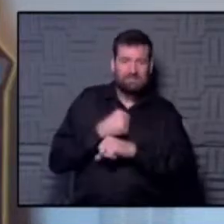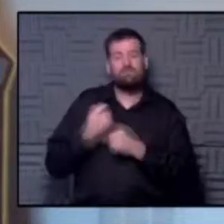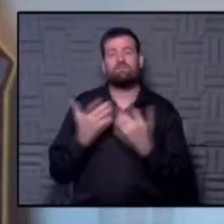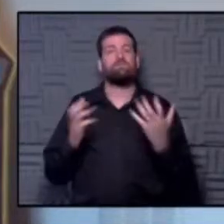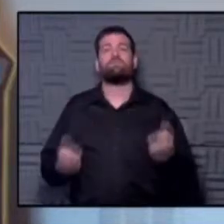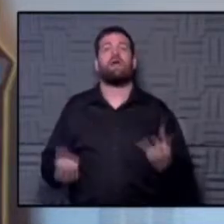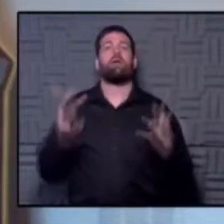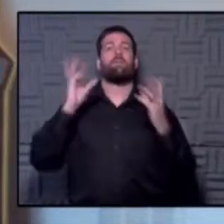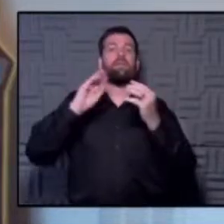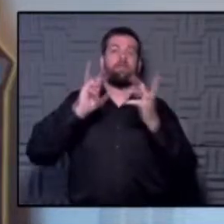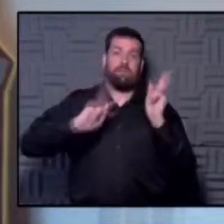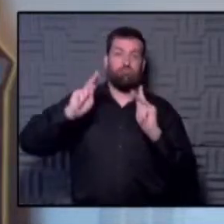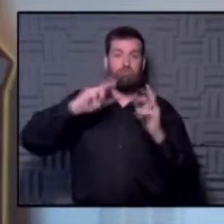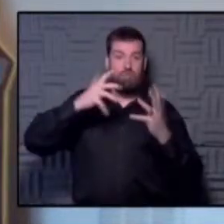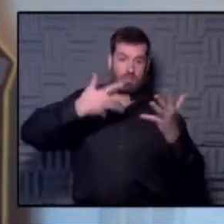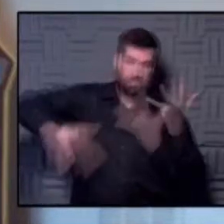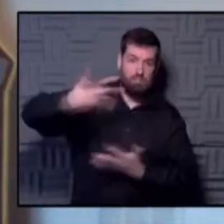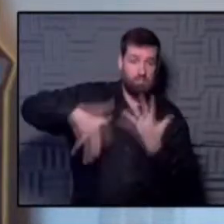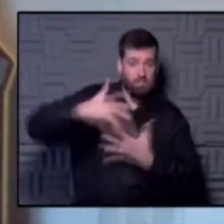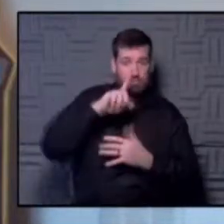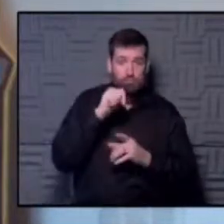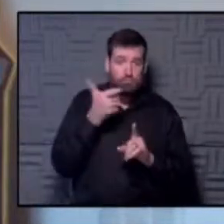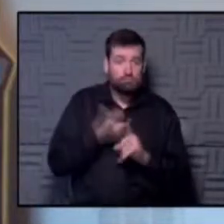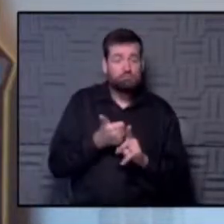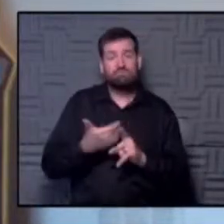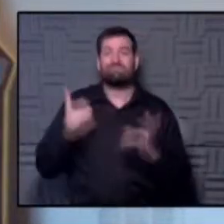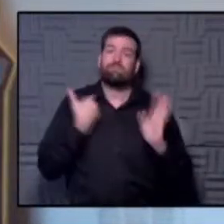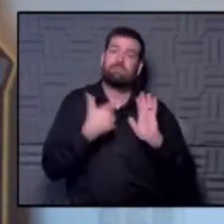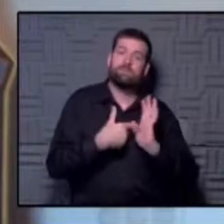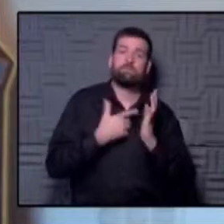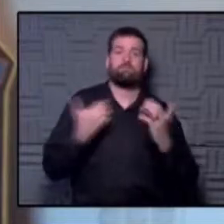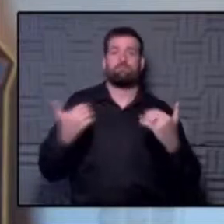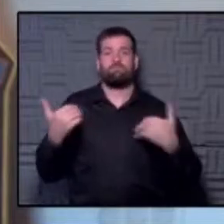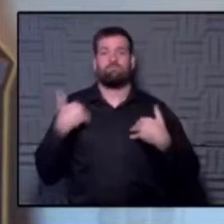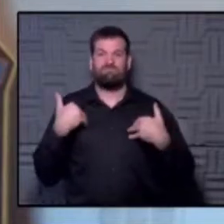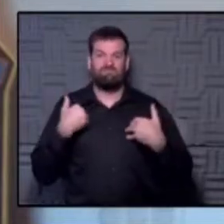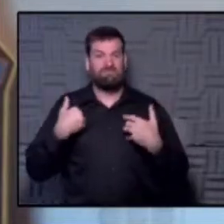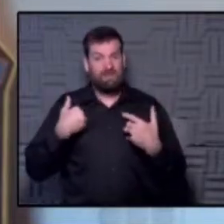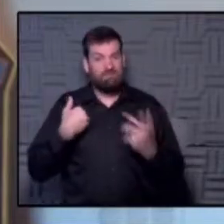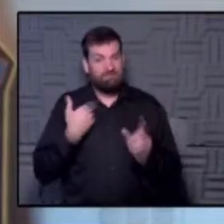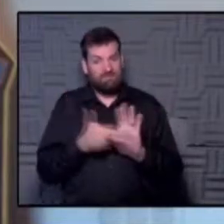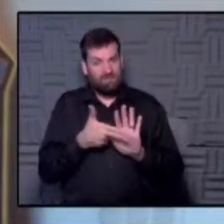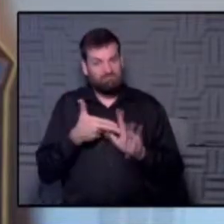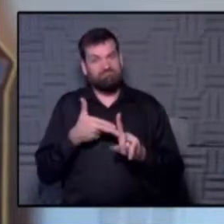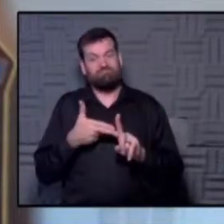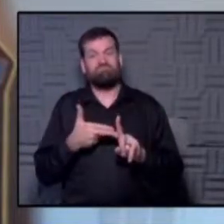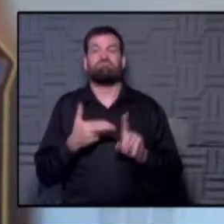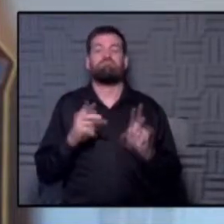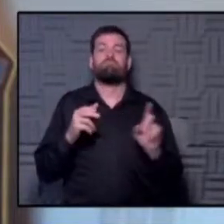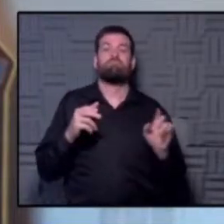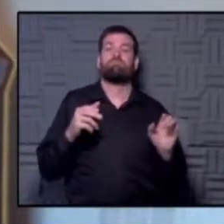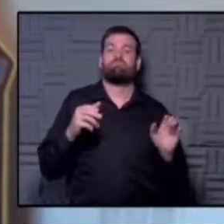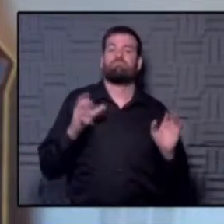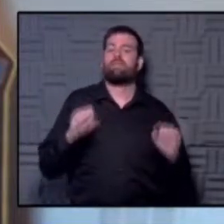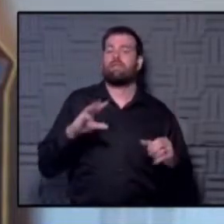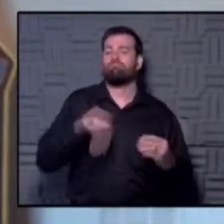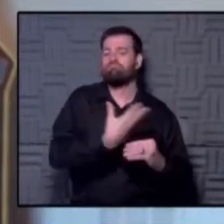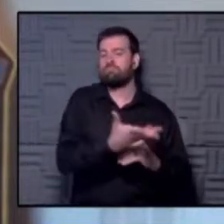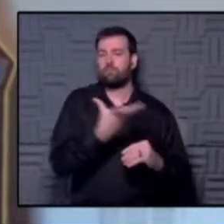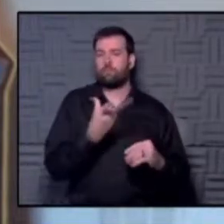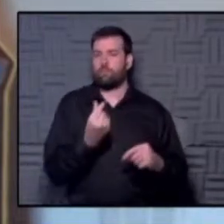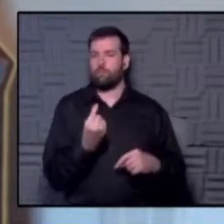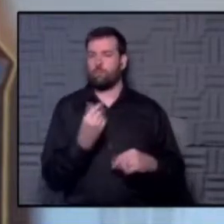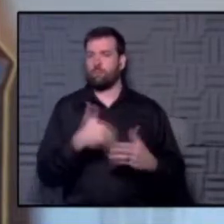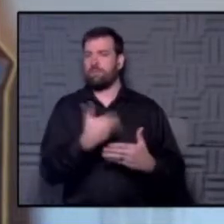are interacting, who are exposed or symptomatic, because we make them aware more quickly of what their next steps are,